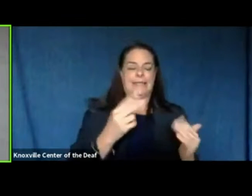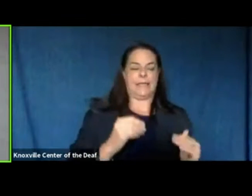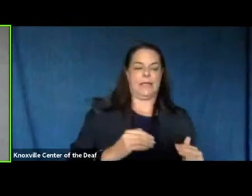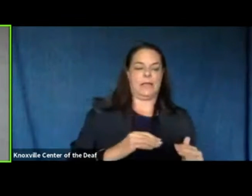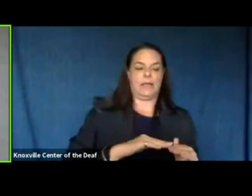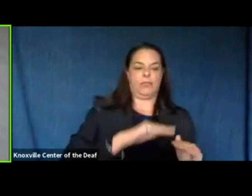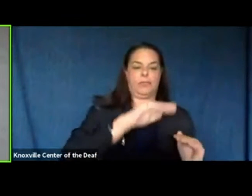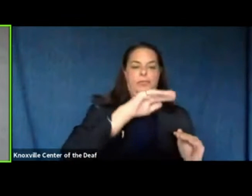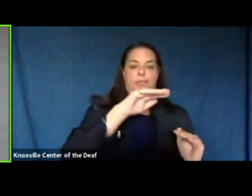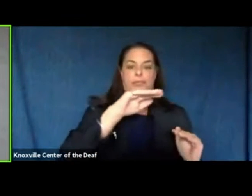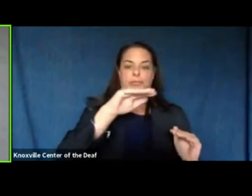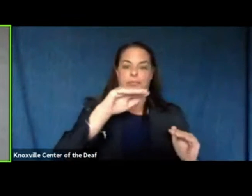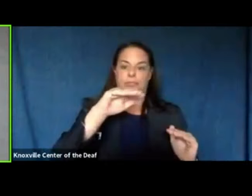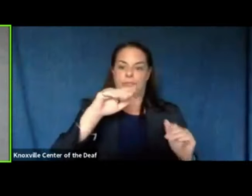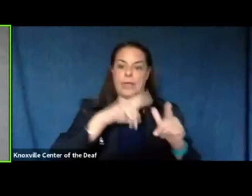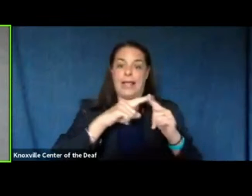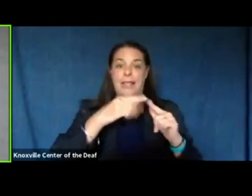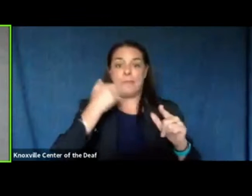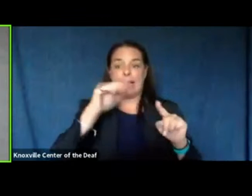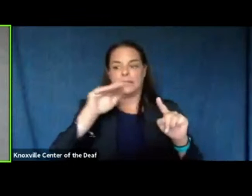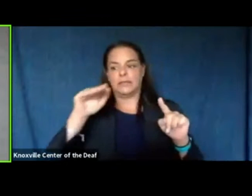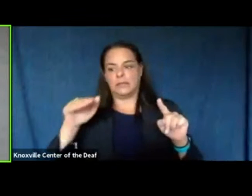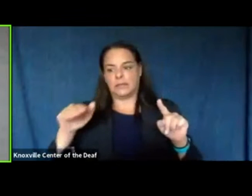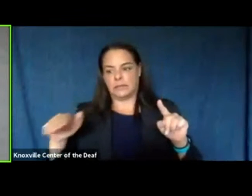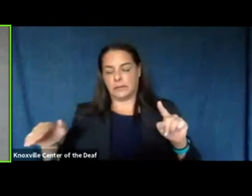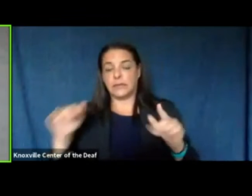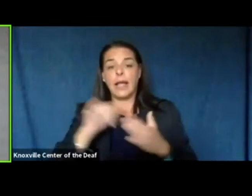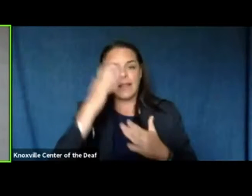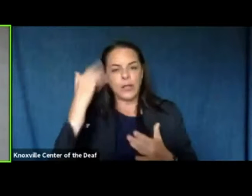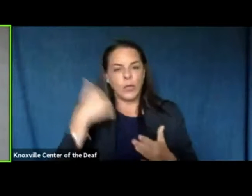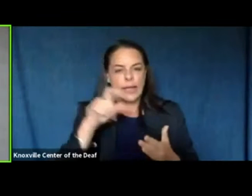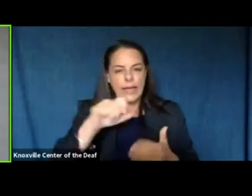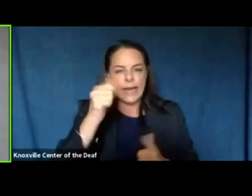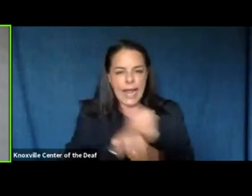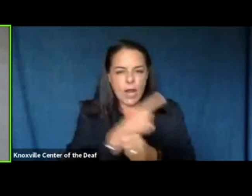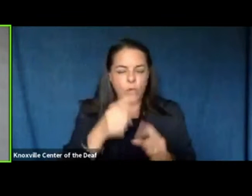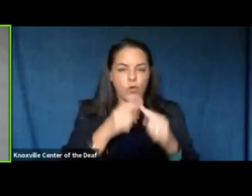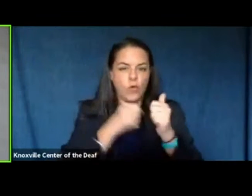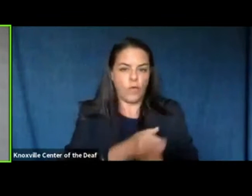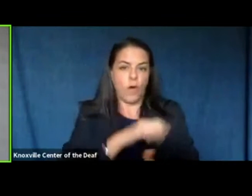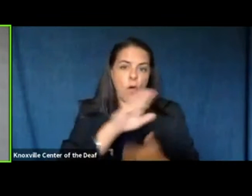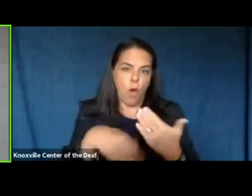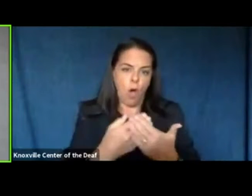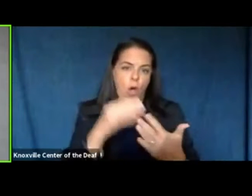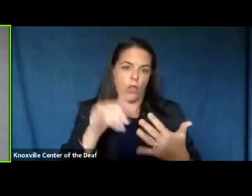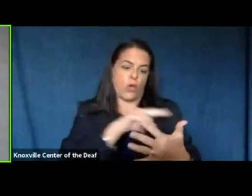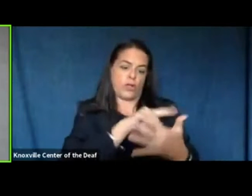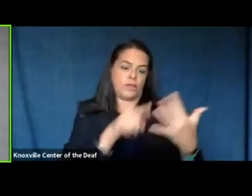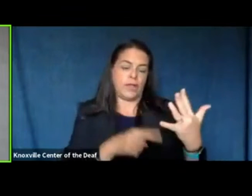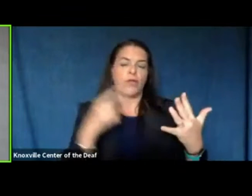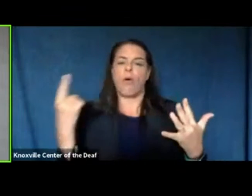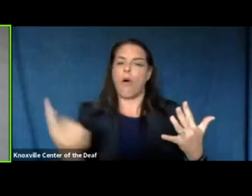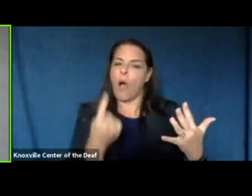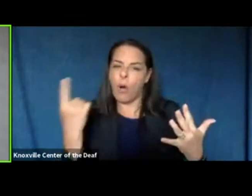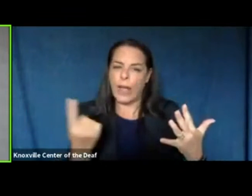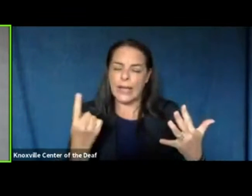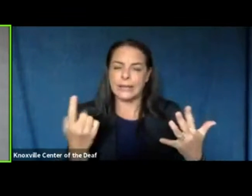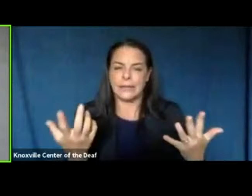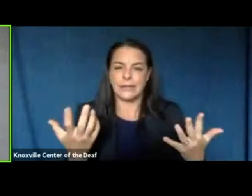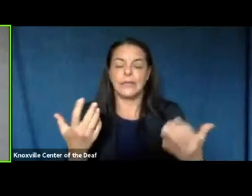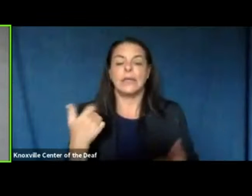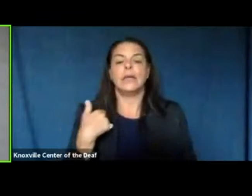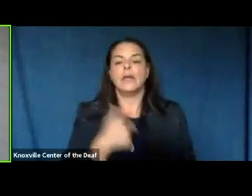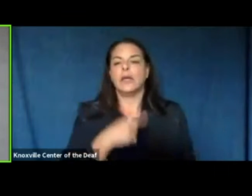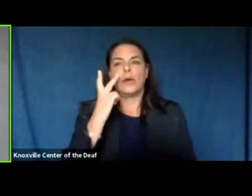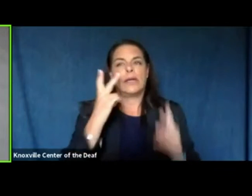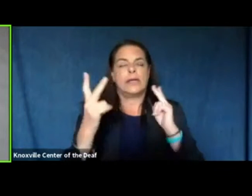back to that core message that we need everybody following all the prevention methods all the time. We're seeing so